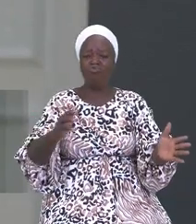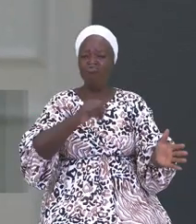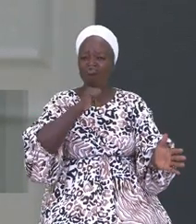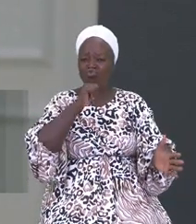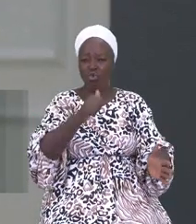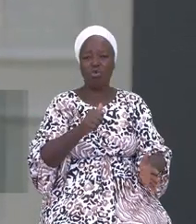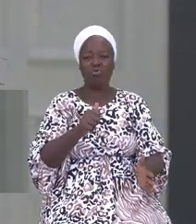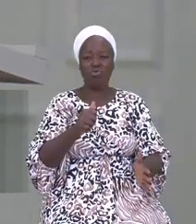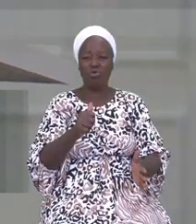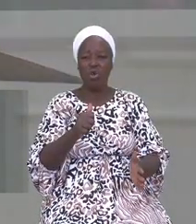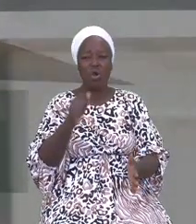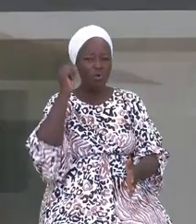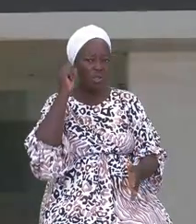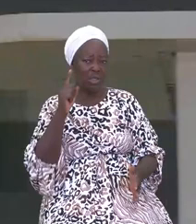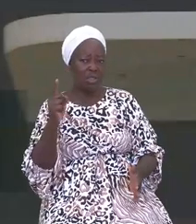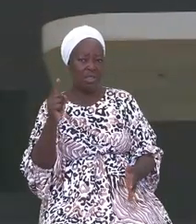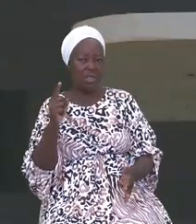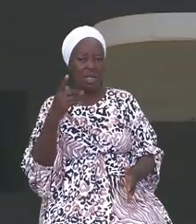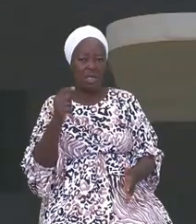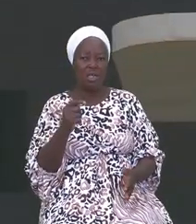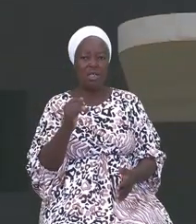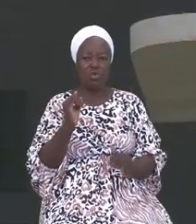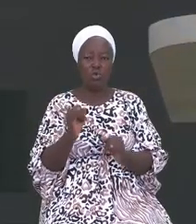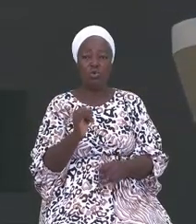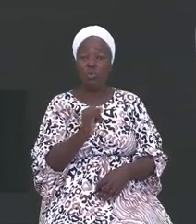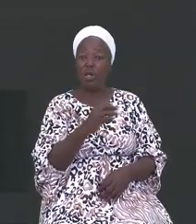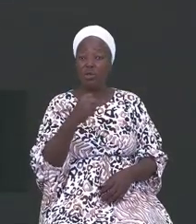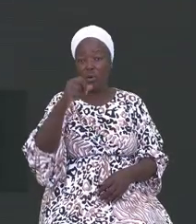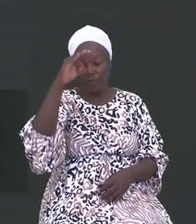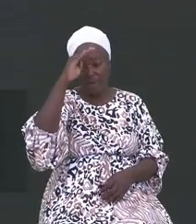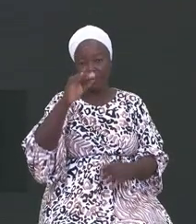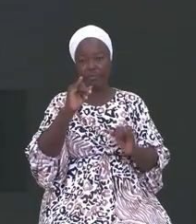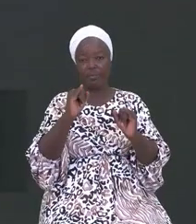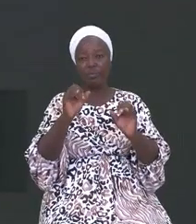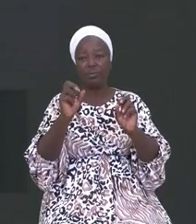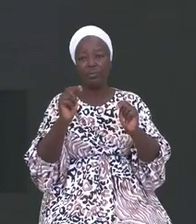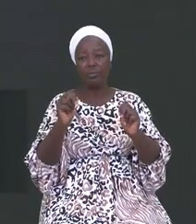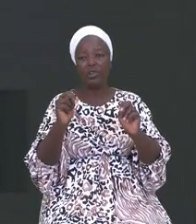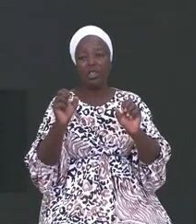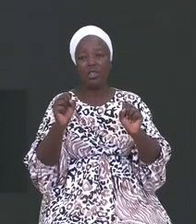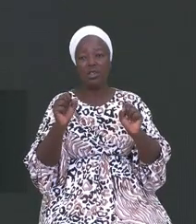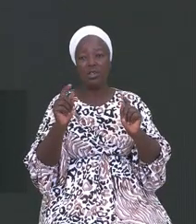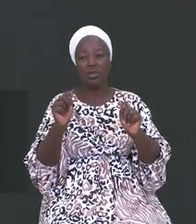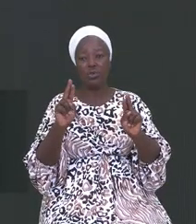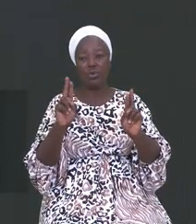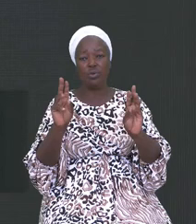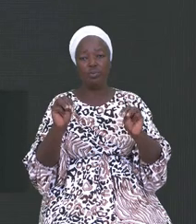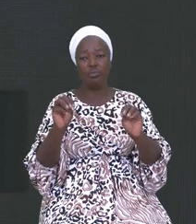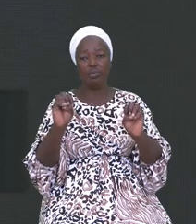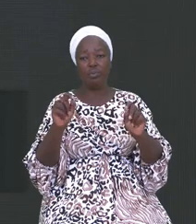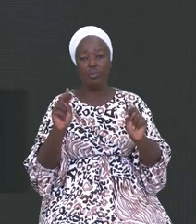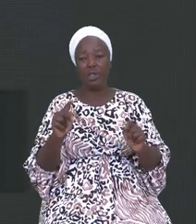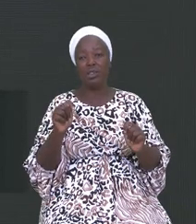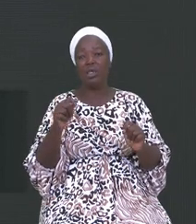immeasurable. The instrument of man, we measure many things. We measure the state